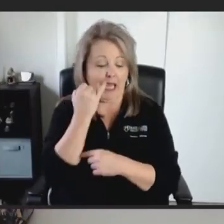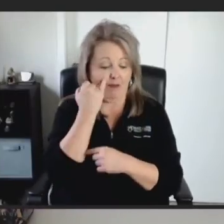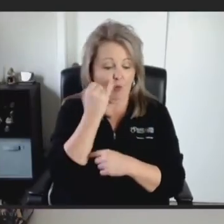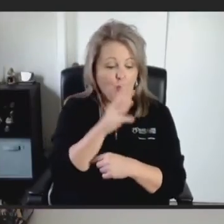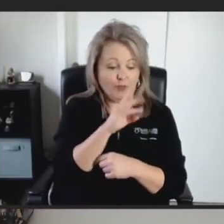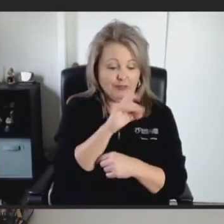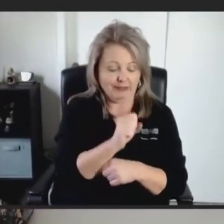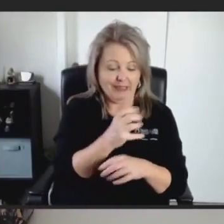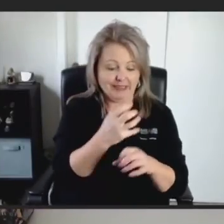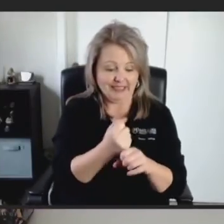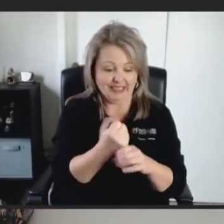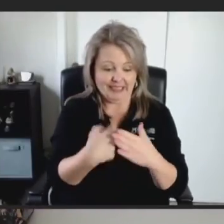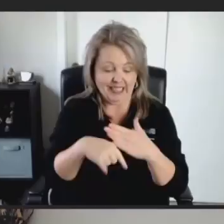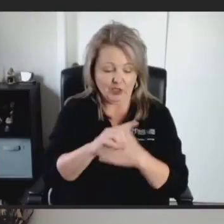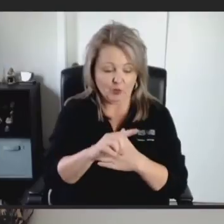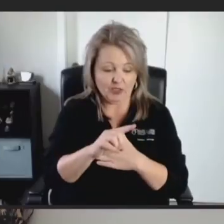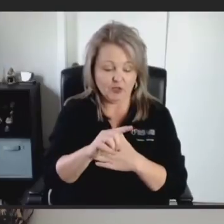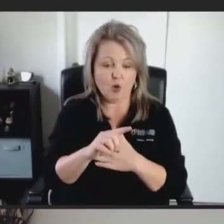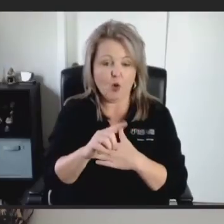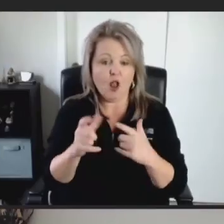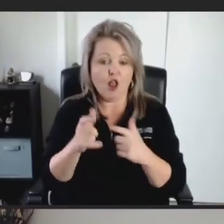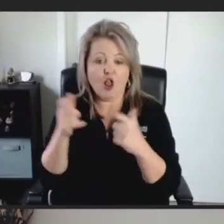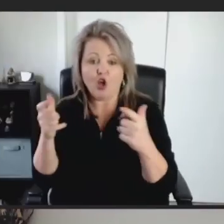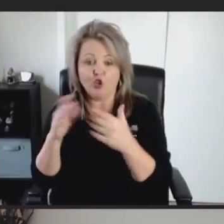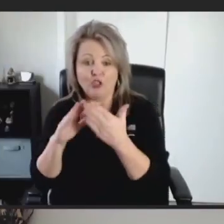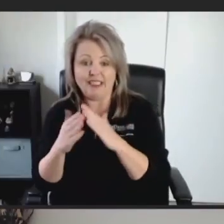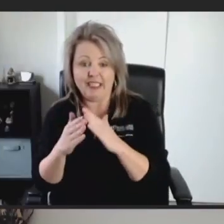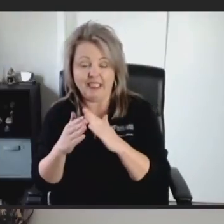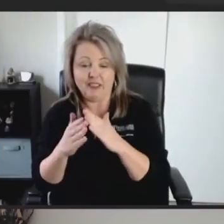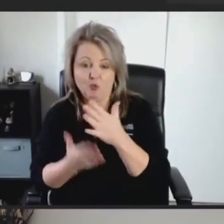doses next week, or will larger cities be prioritized?